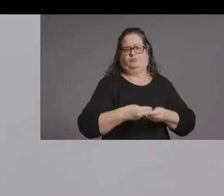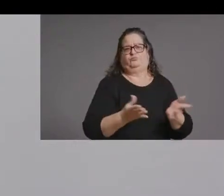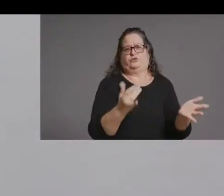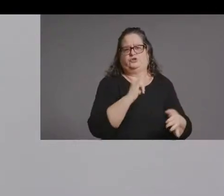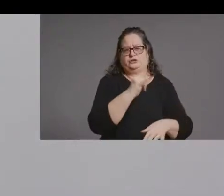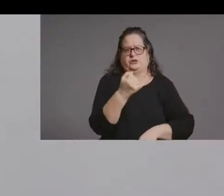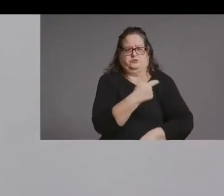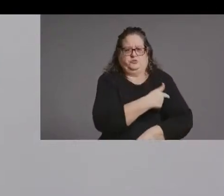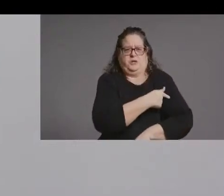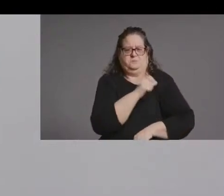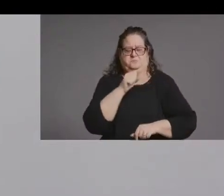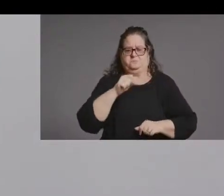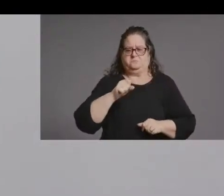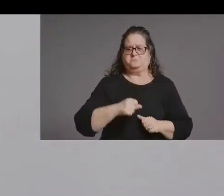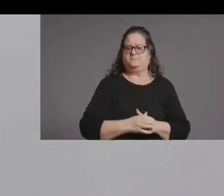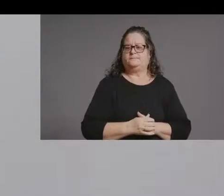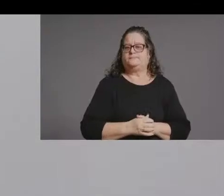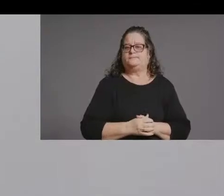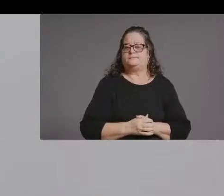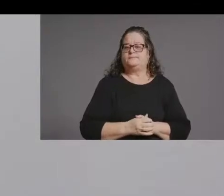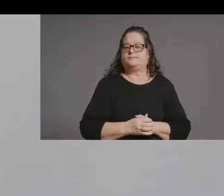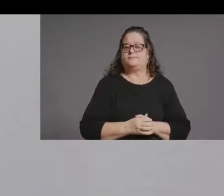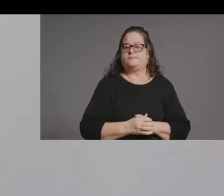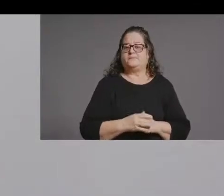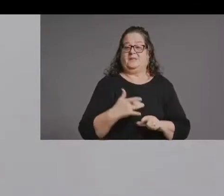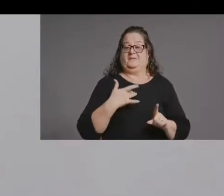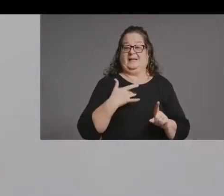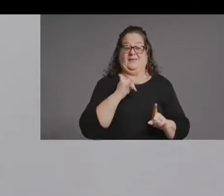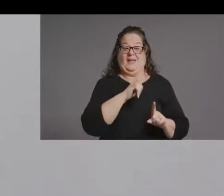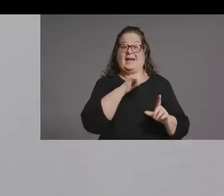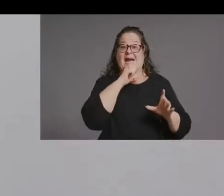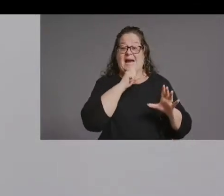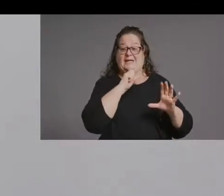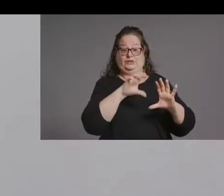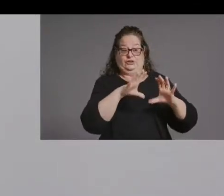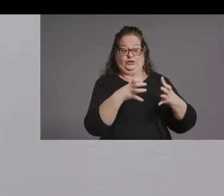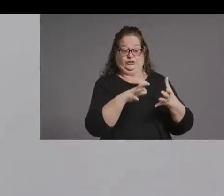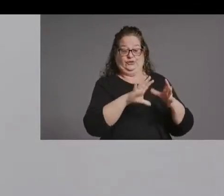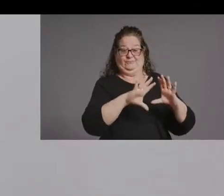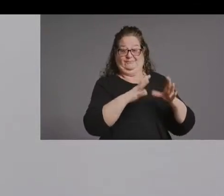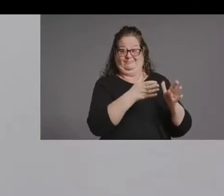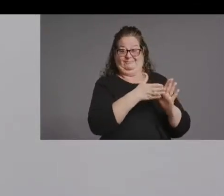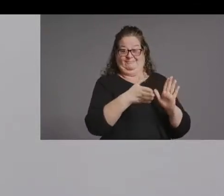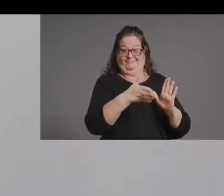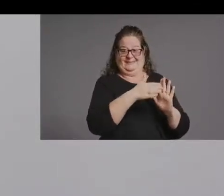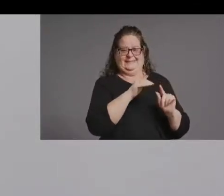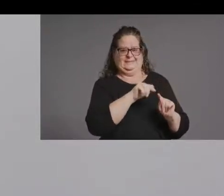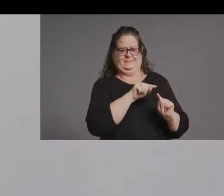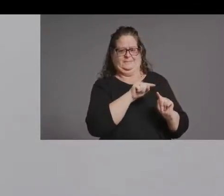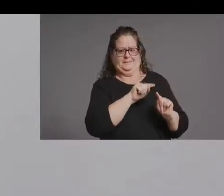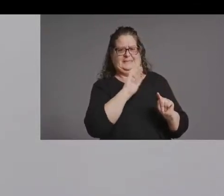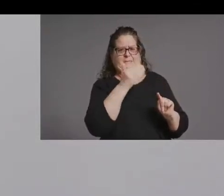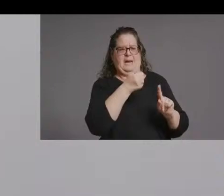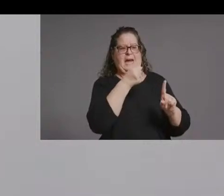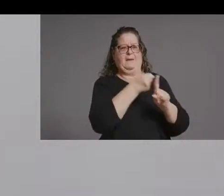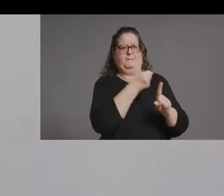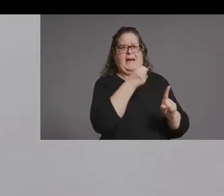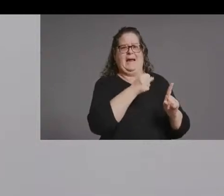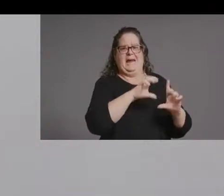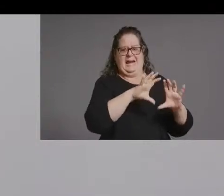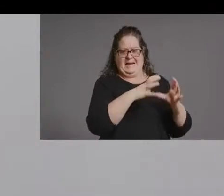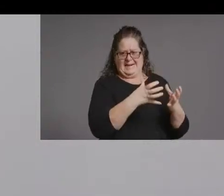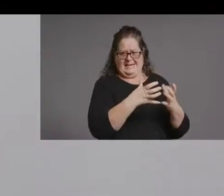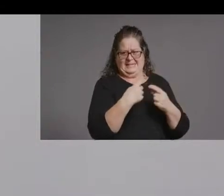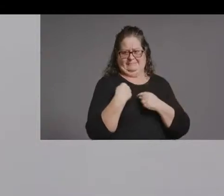individuals that in that age category that had been vaccinated within the last 2 weeks. So what they wanted to do was to take a